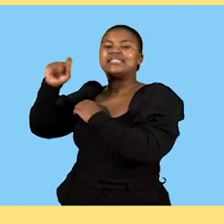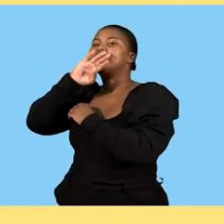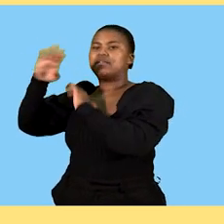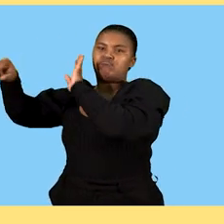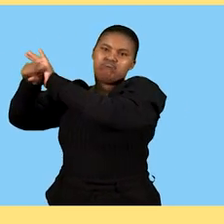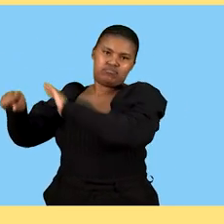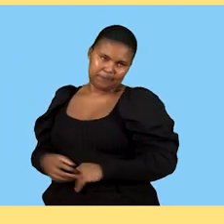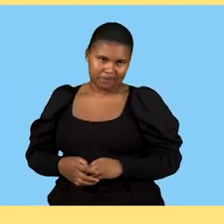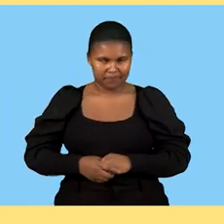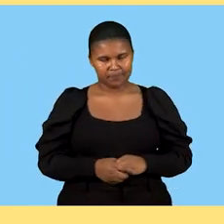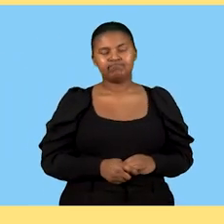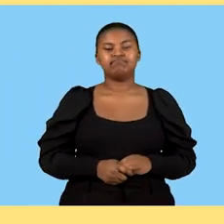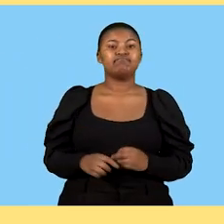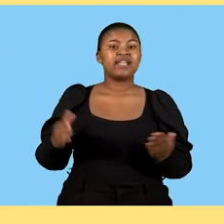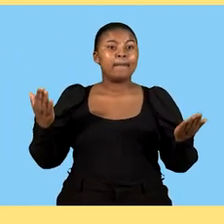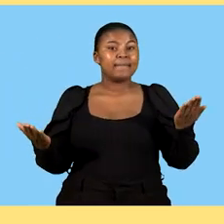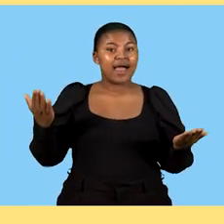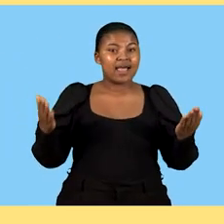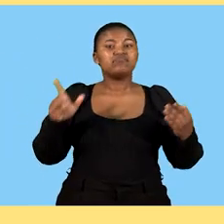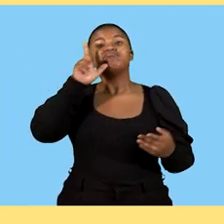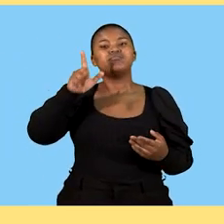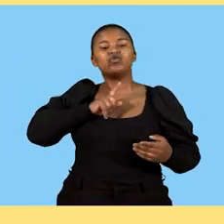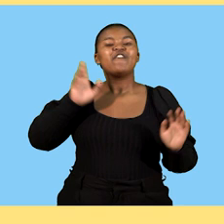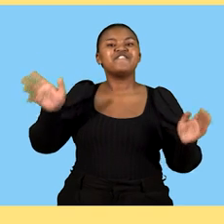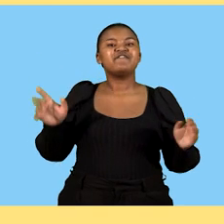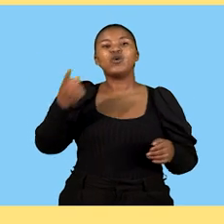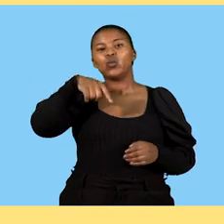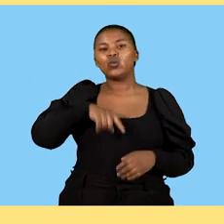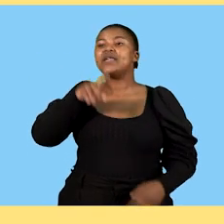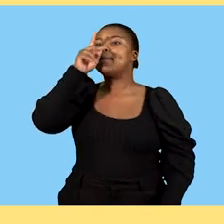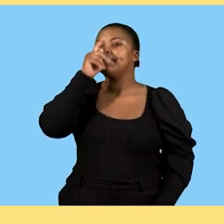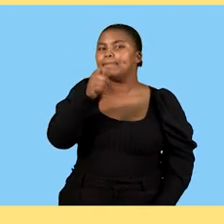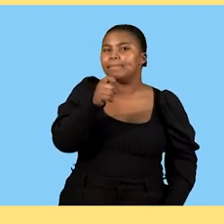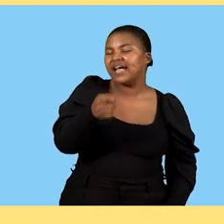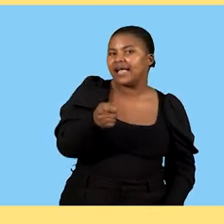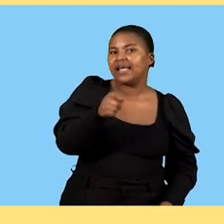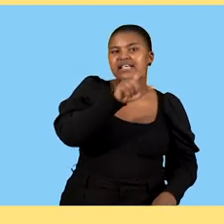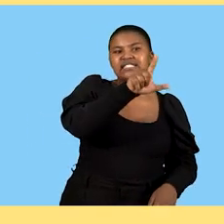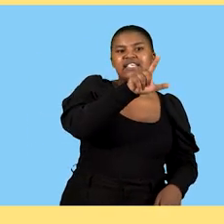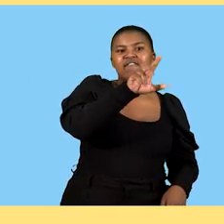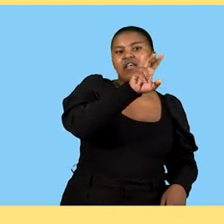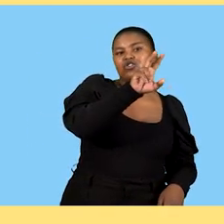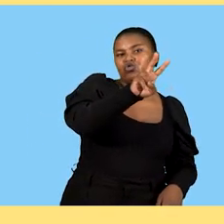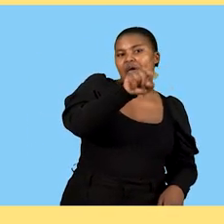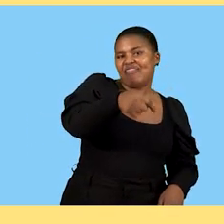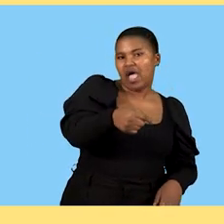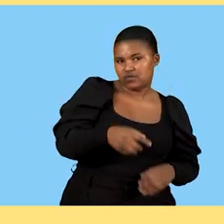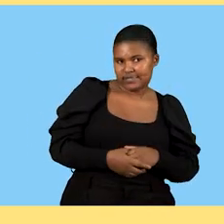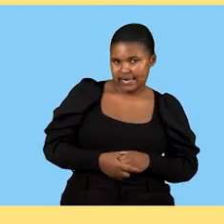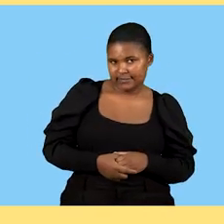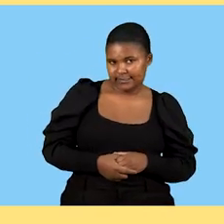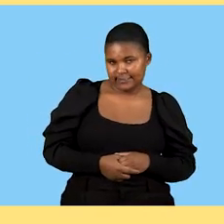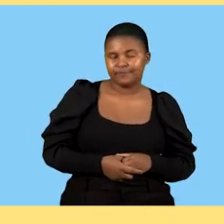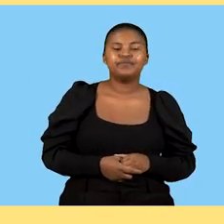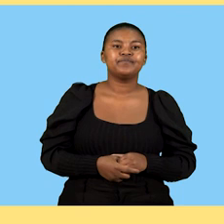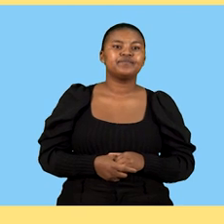remember, rent income falls under your nominal accounts section, all right? So I